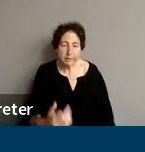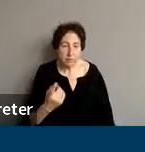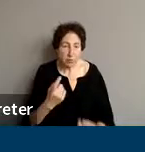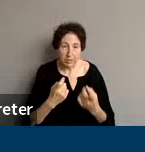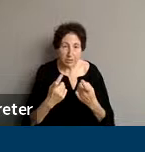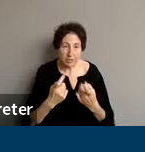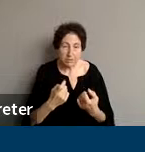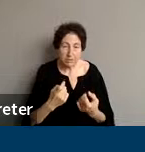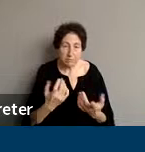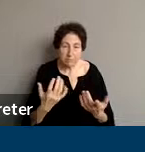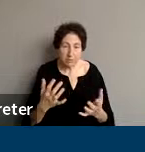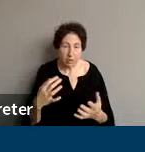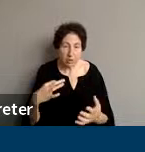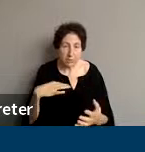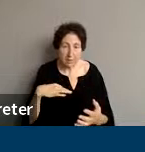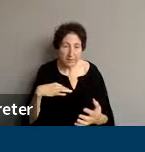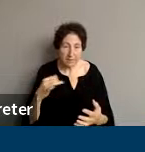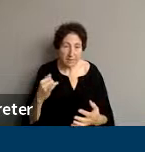What questions do you have?